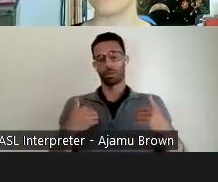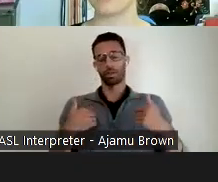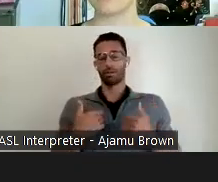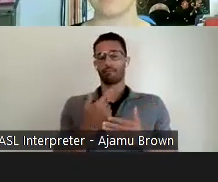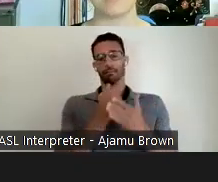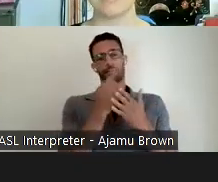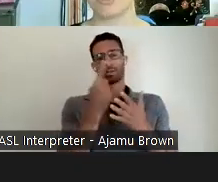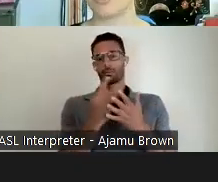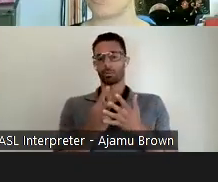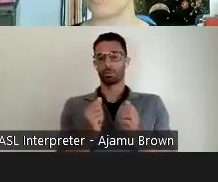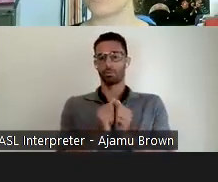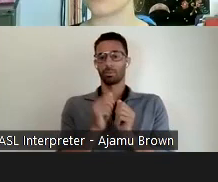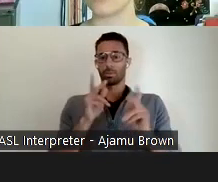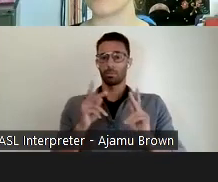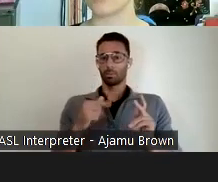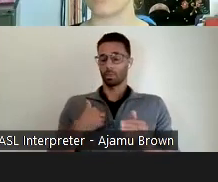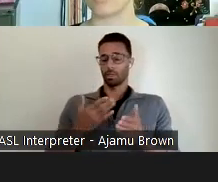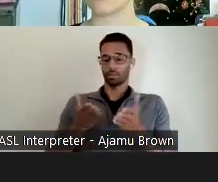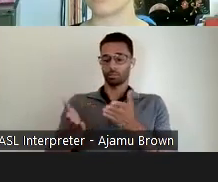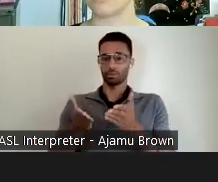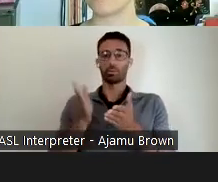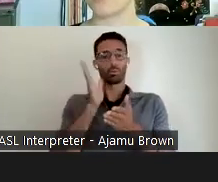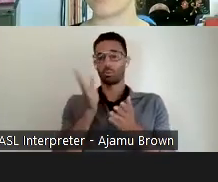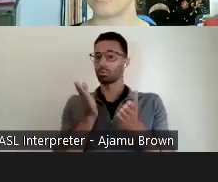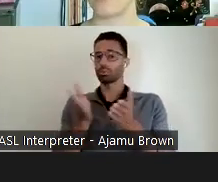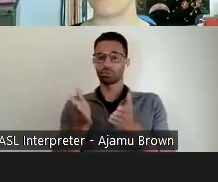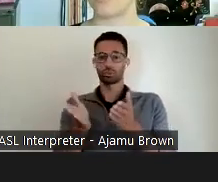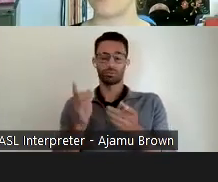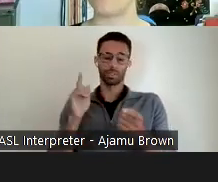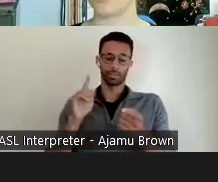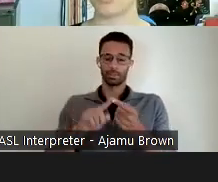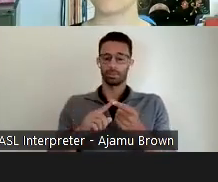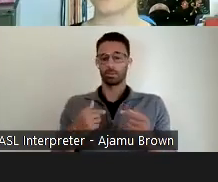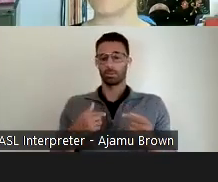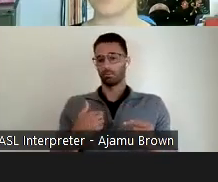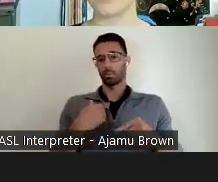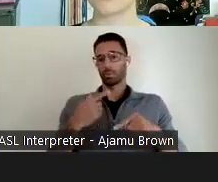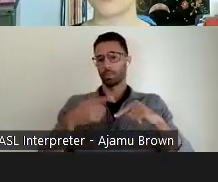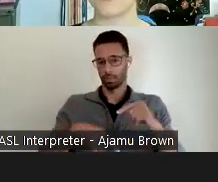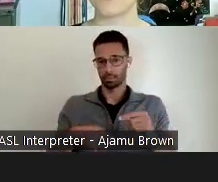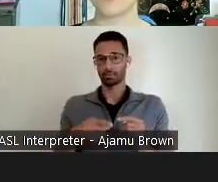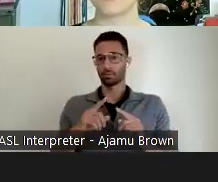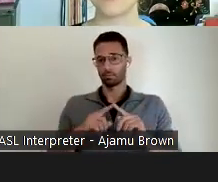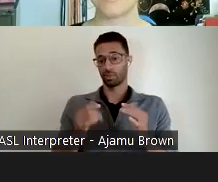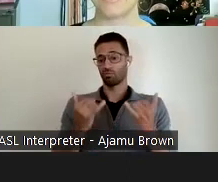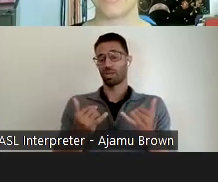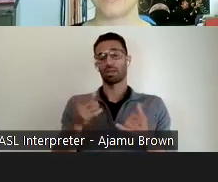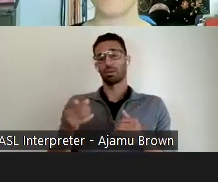we're serving, is that, you know, we will serve you for as long as we can, but right now you're part of an initial